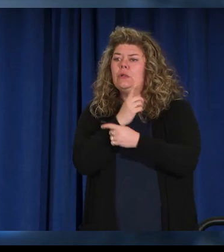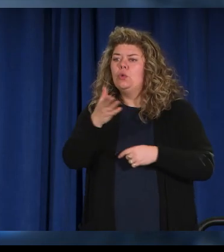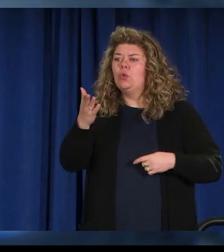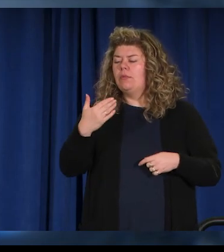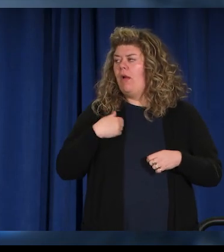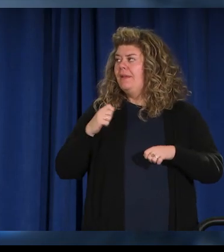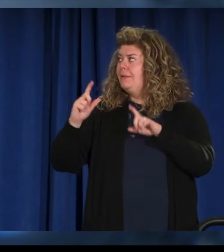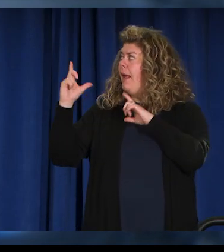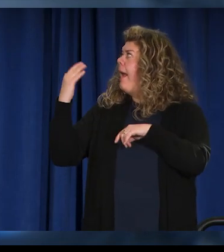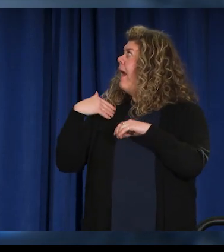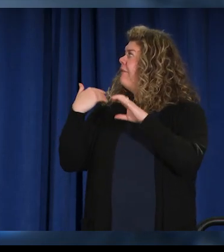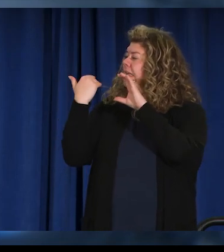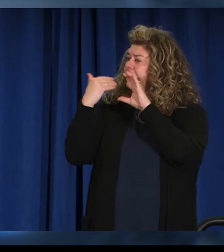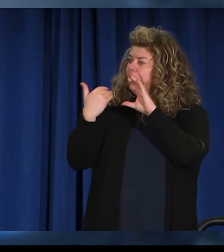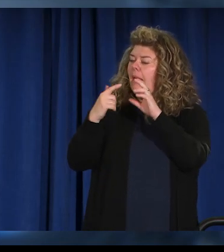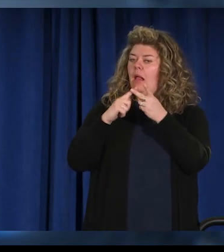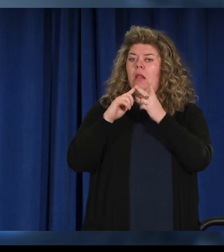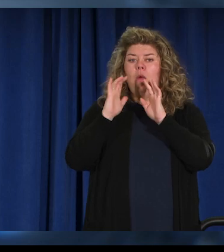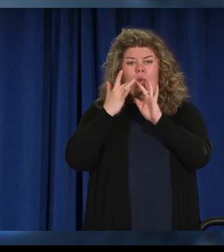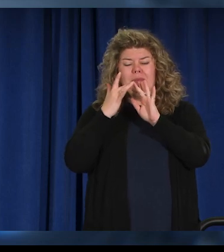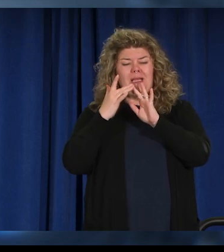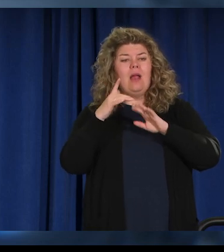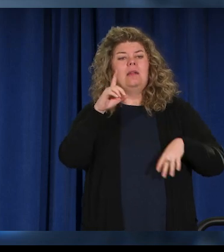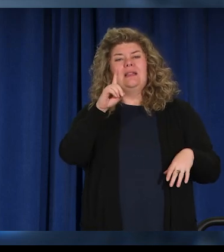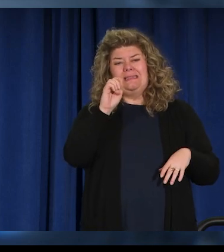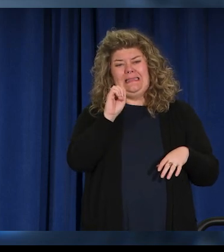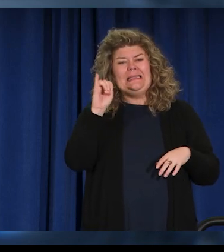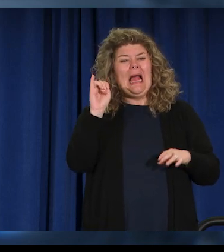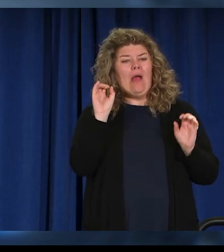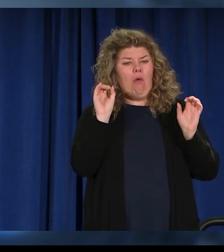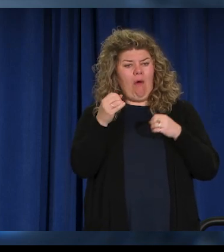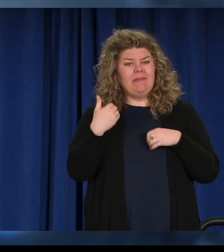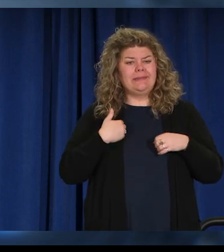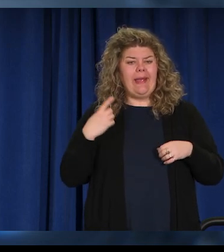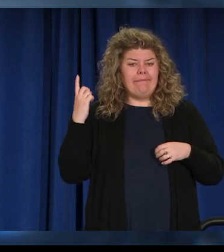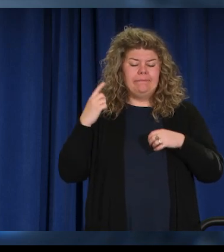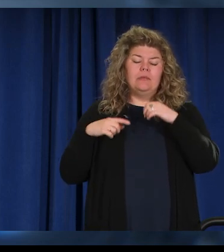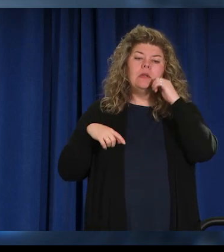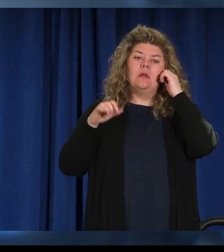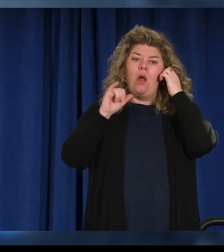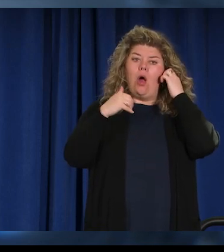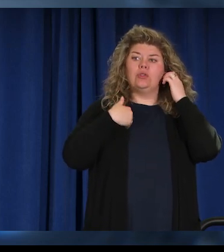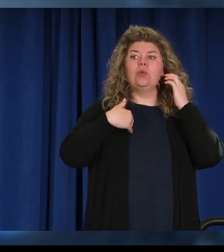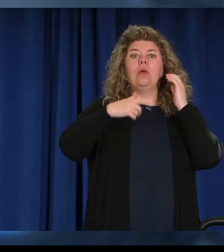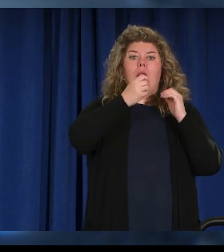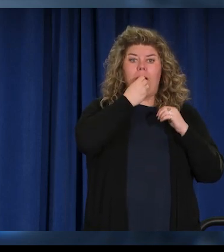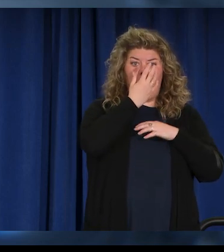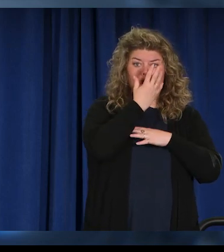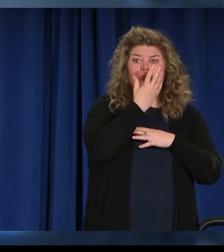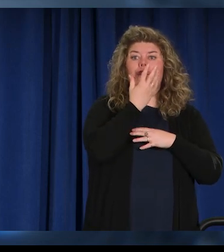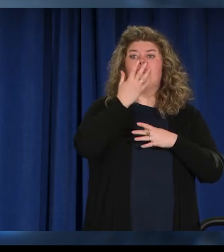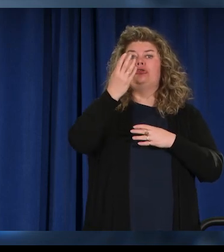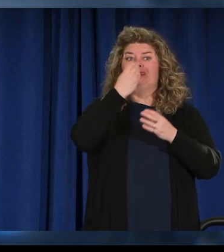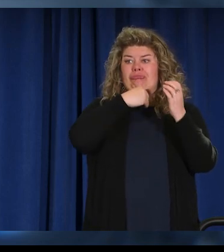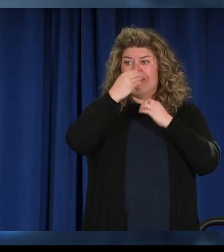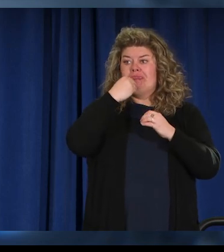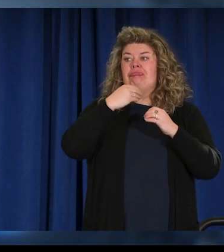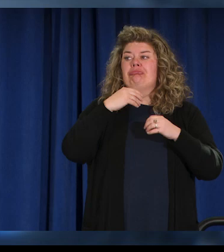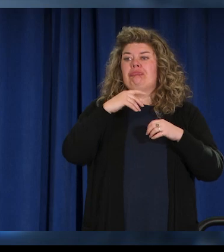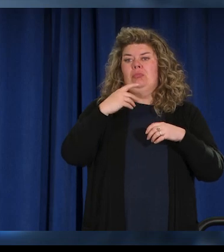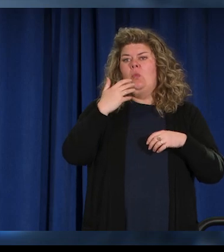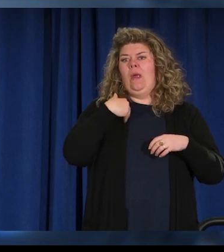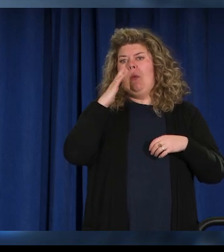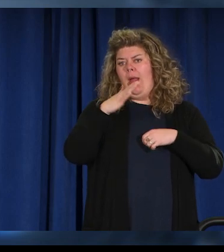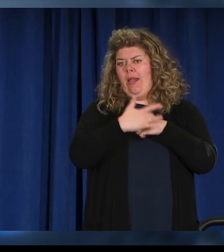our email as well as our website through the LSA DEI office. In addition, we're gonna be around during lunch and in the back if anyone has